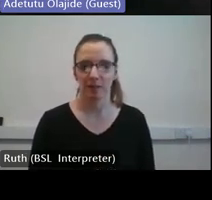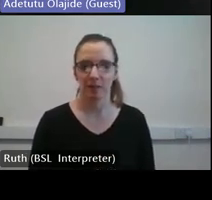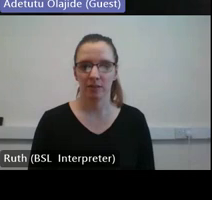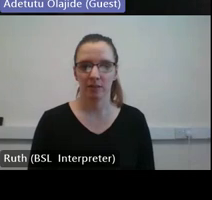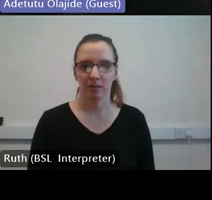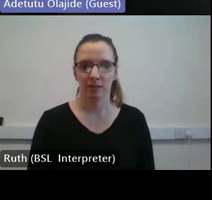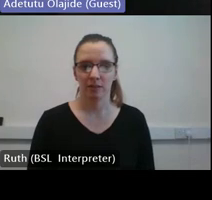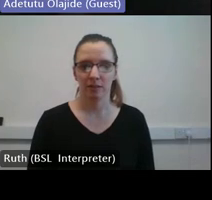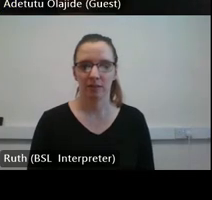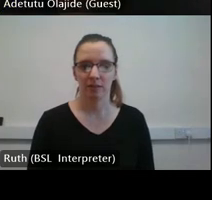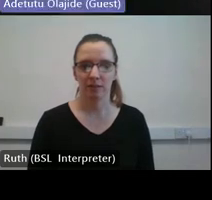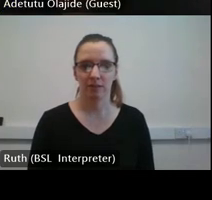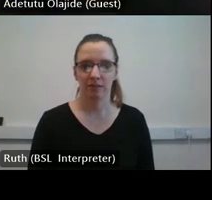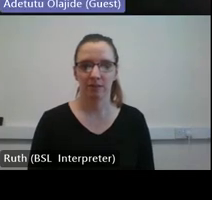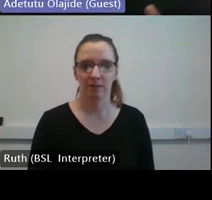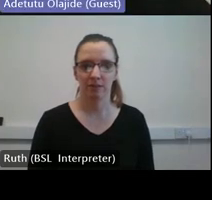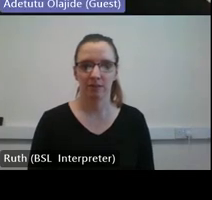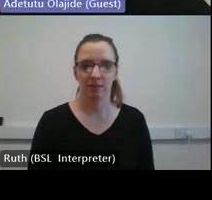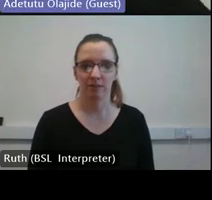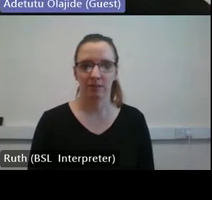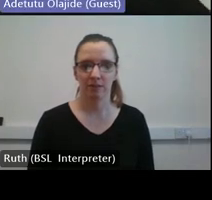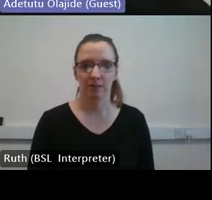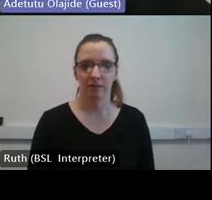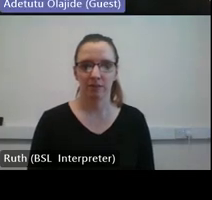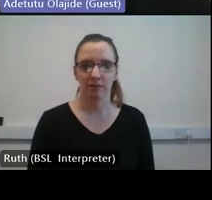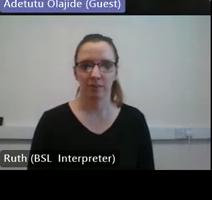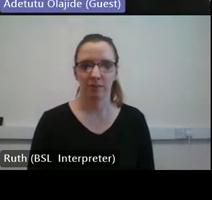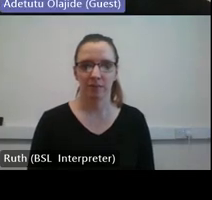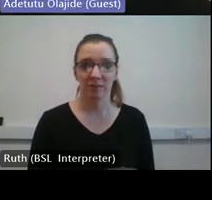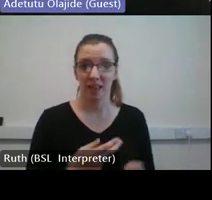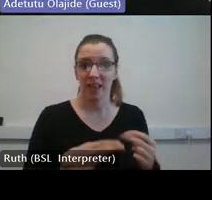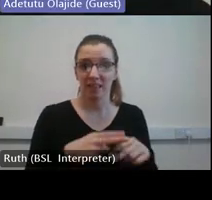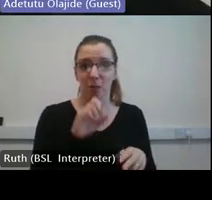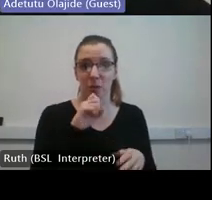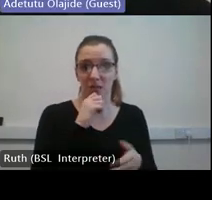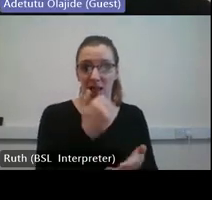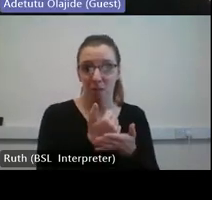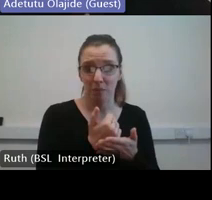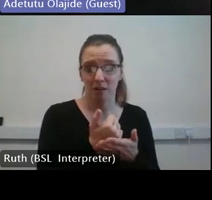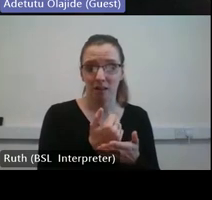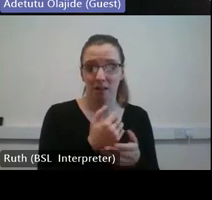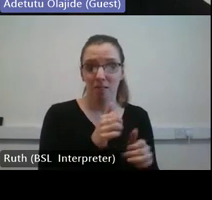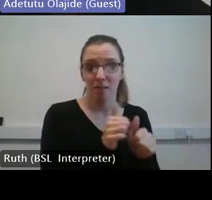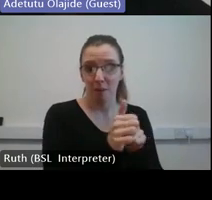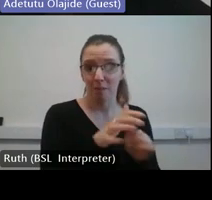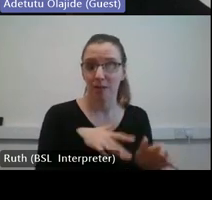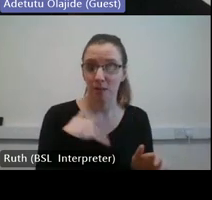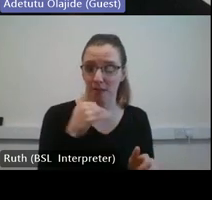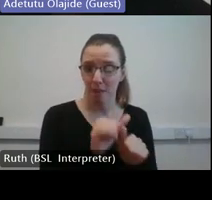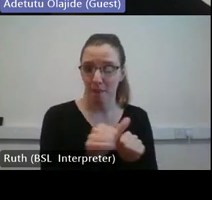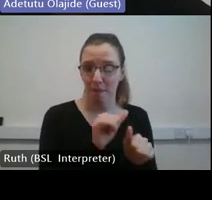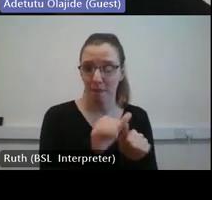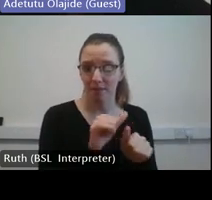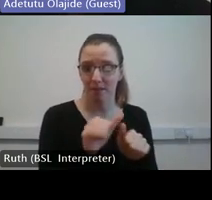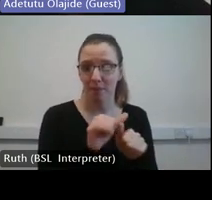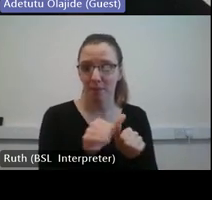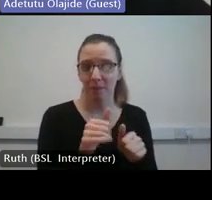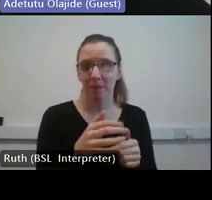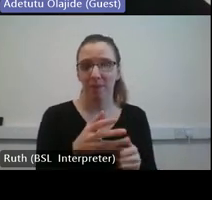the thing is, if it's going to really help the company to feel better by